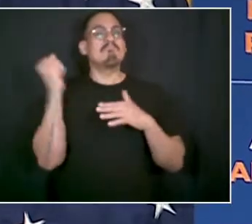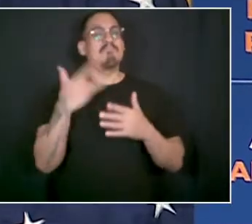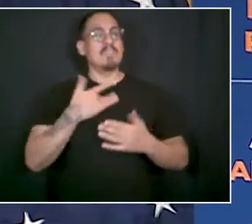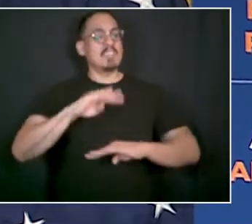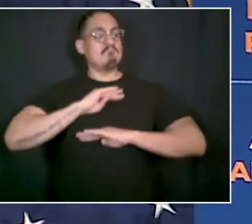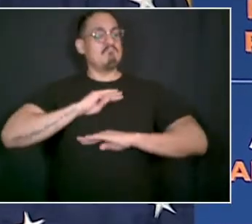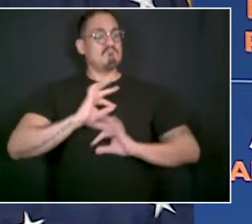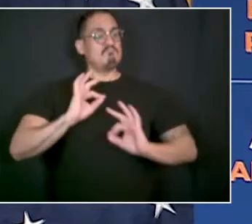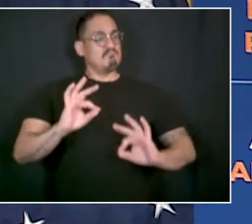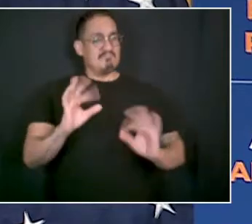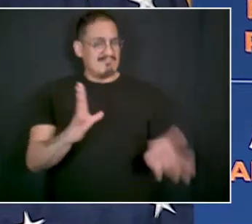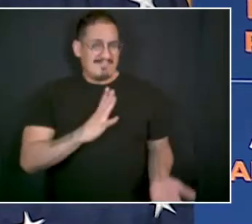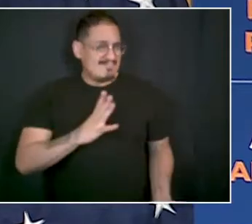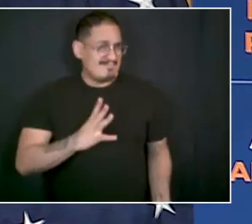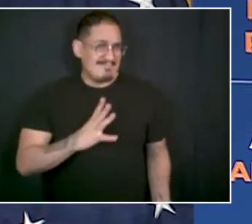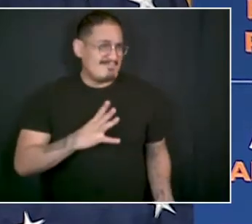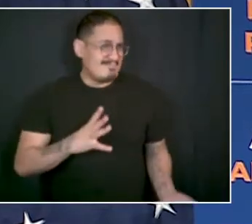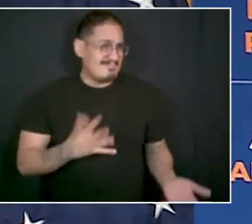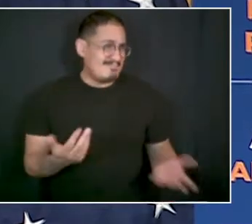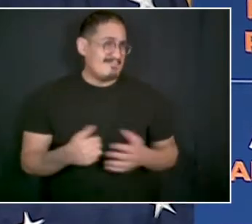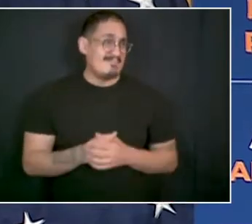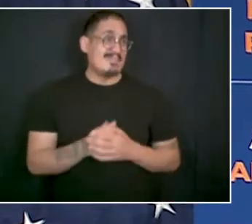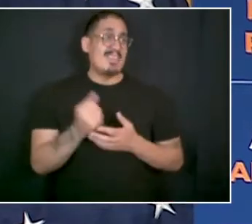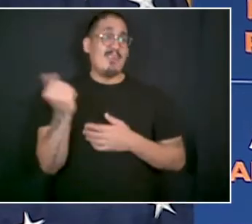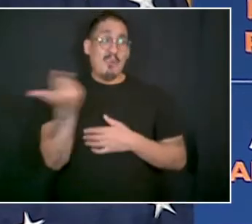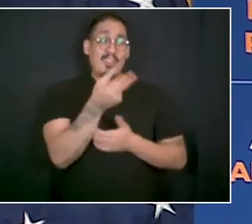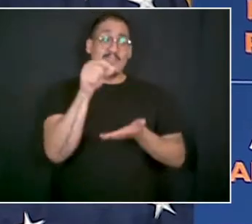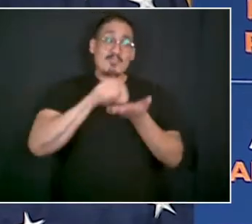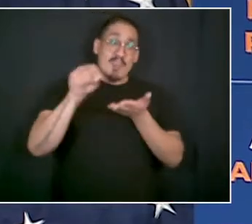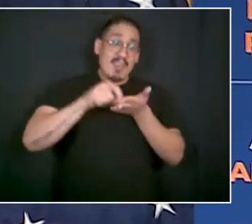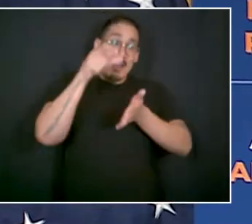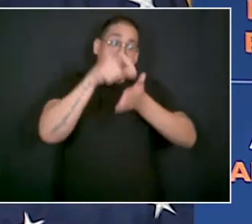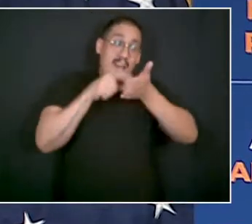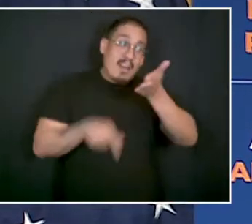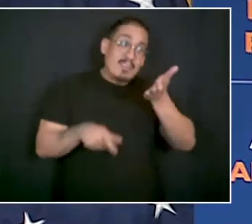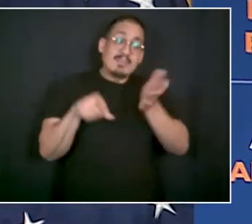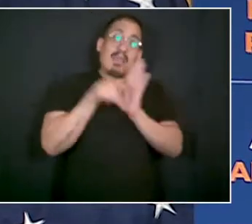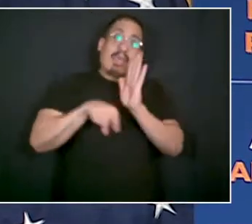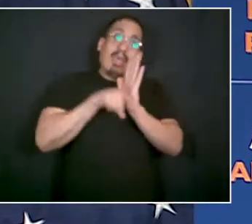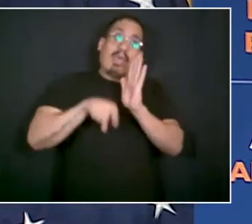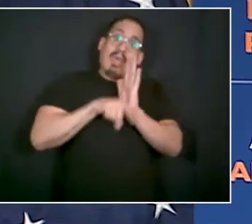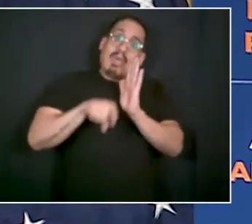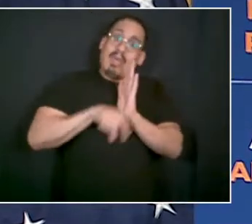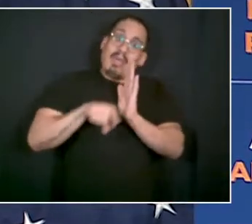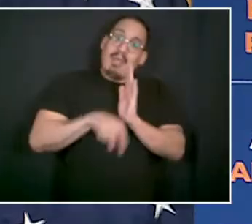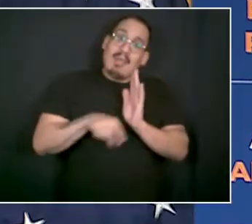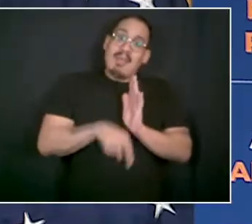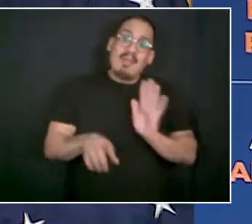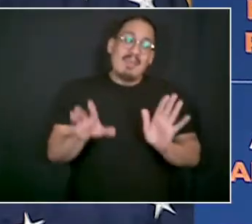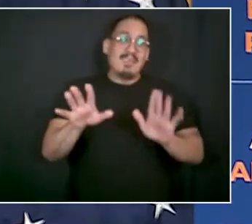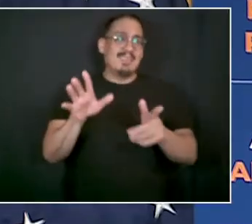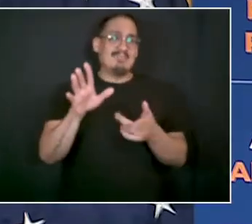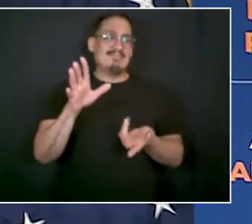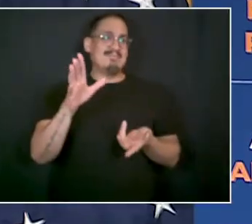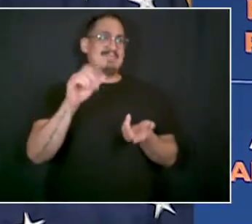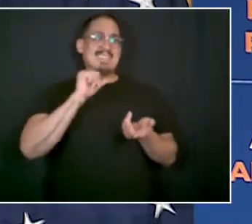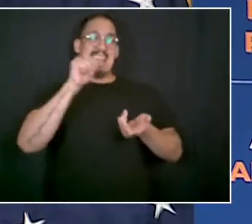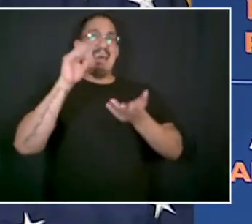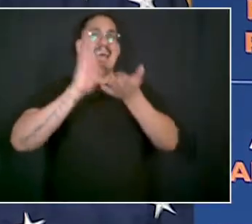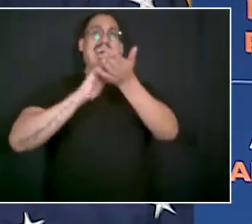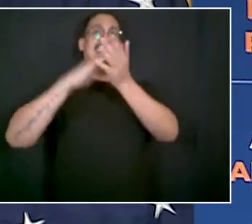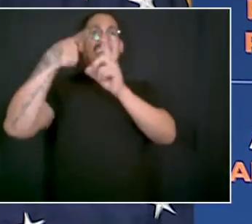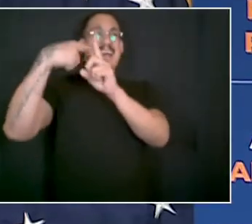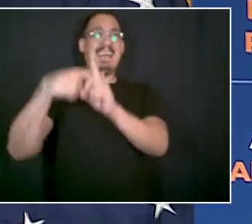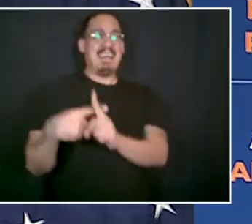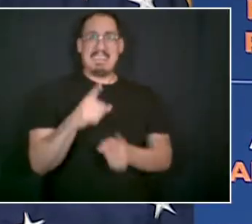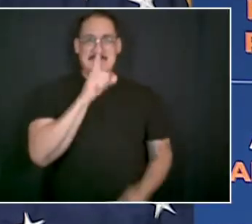how great Lisa is. You know what I'm saying? Like, y'all do a piece, it's all right to beat up on me. But some of the stuff, which I